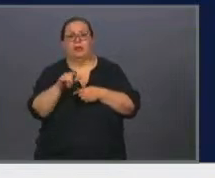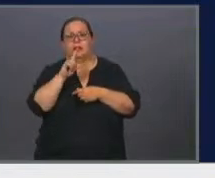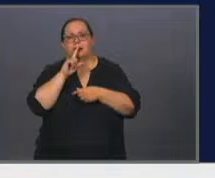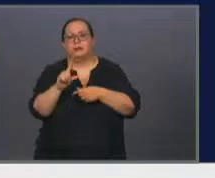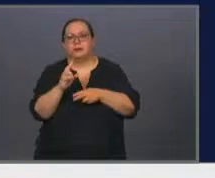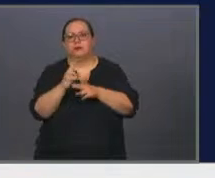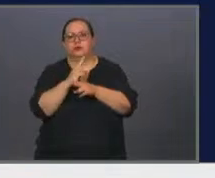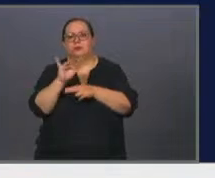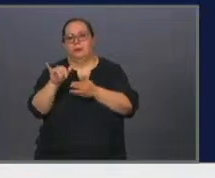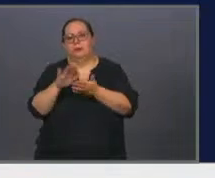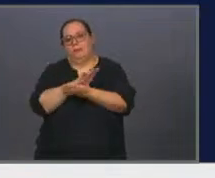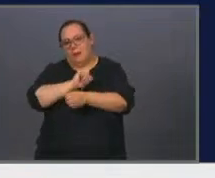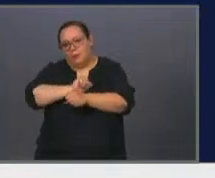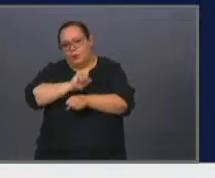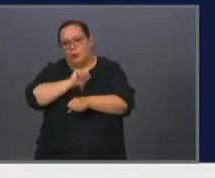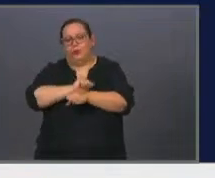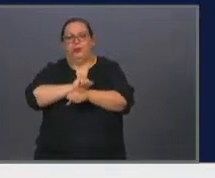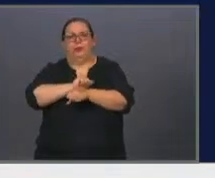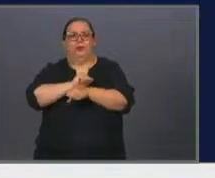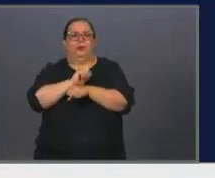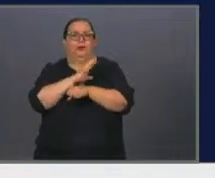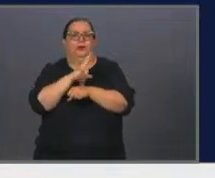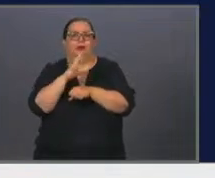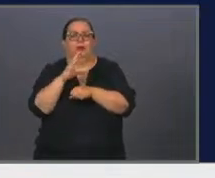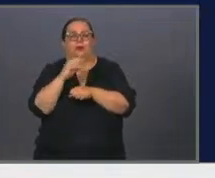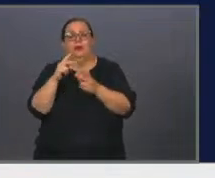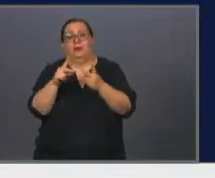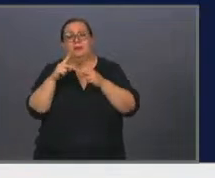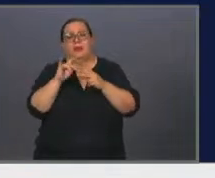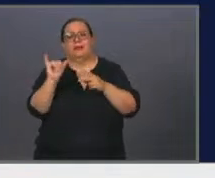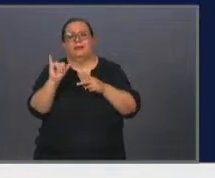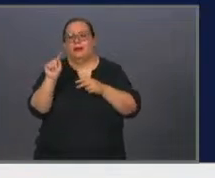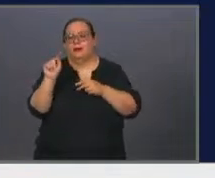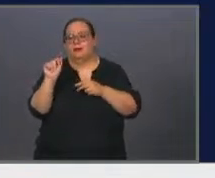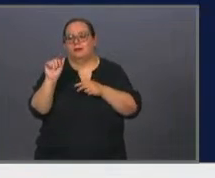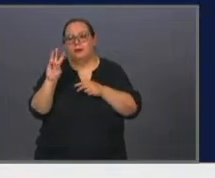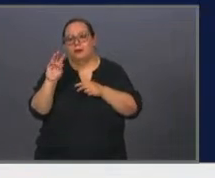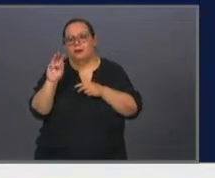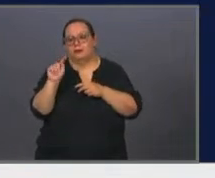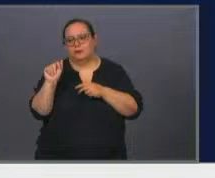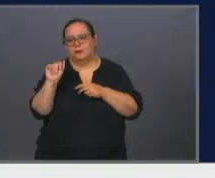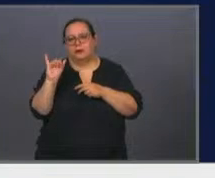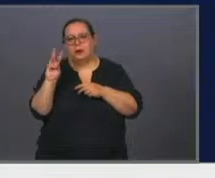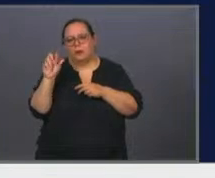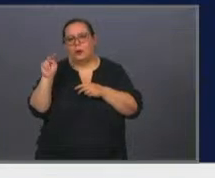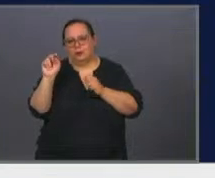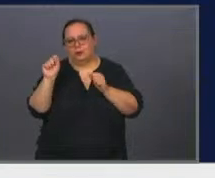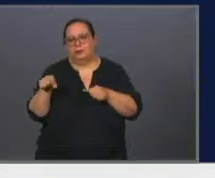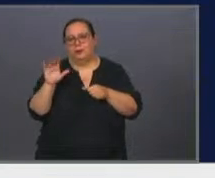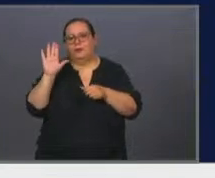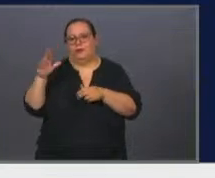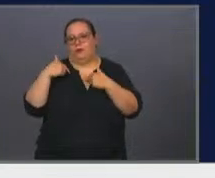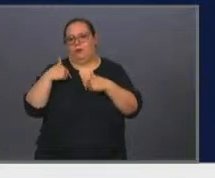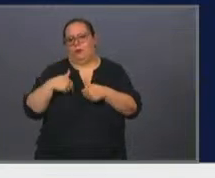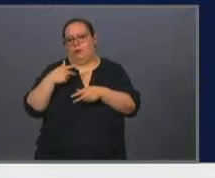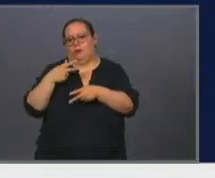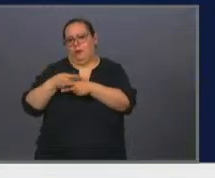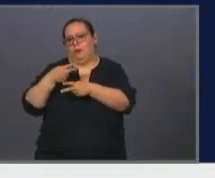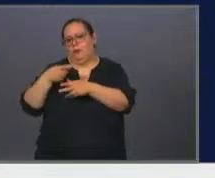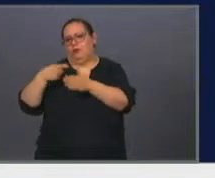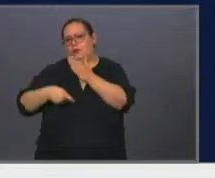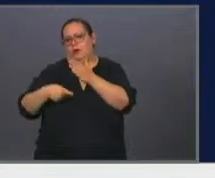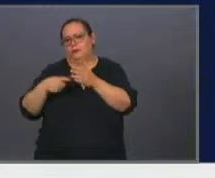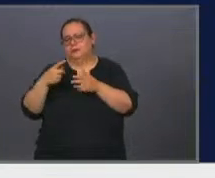by paperwork, and then places like Taiwan can keep their healthcare costs in a way where they only